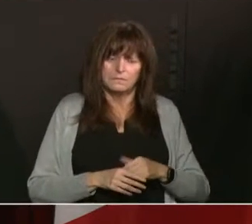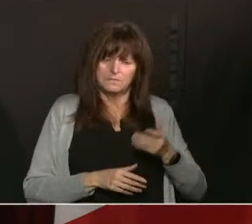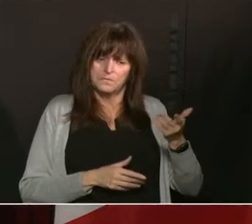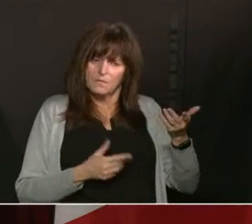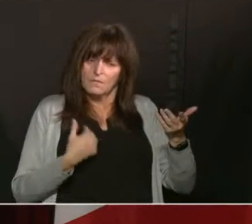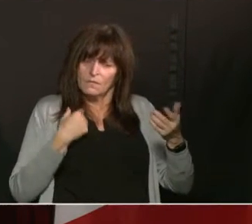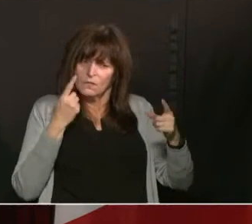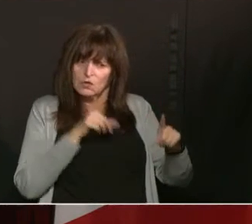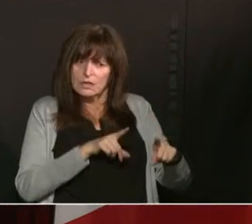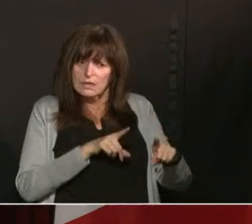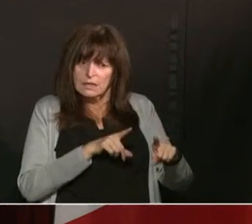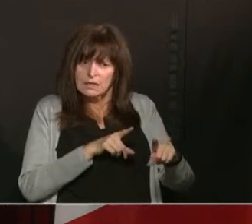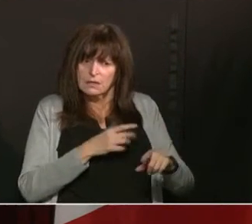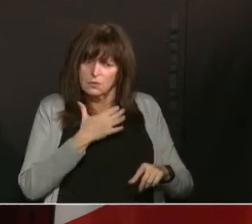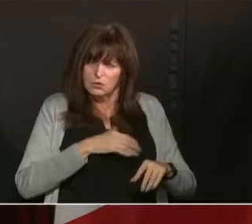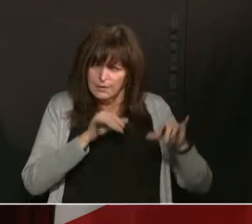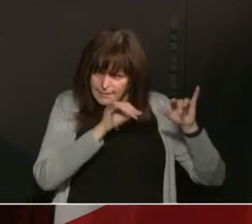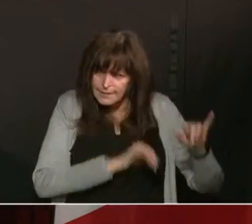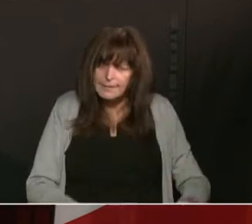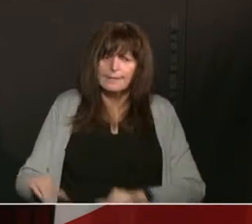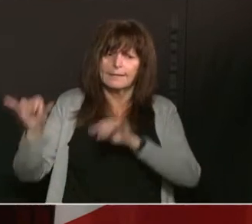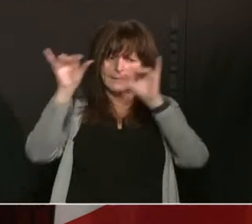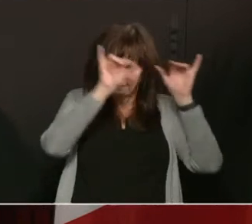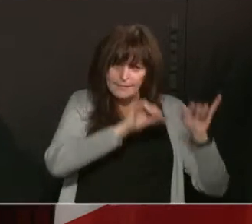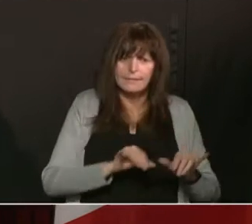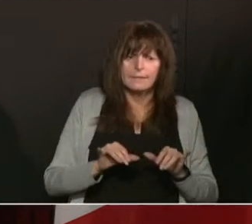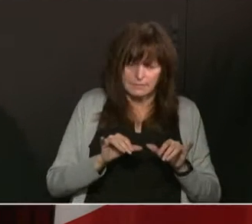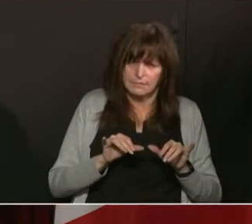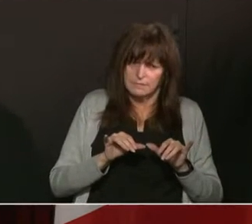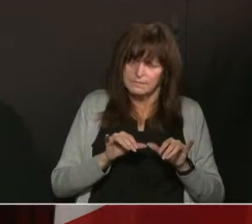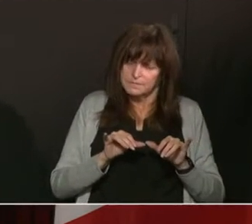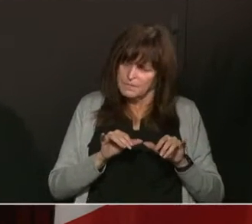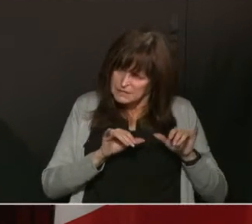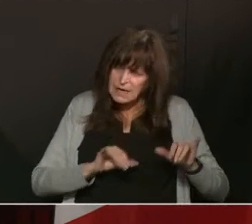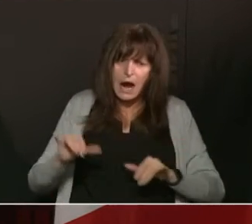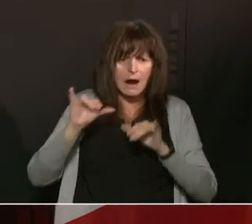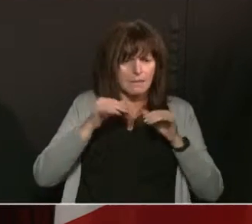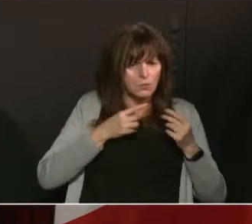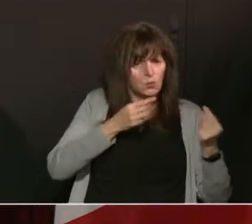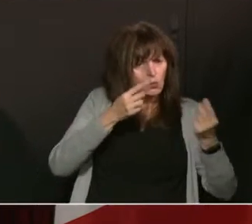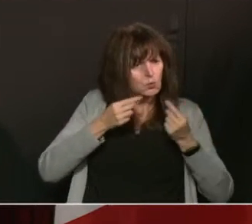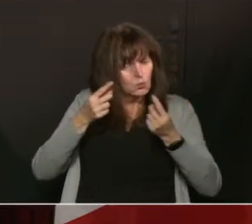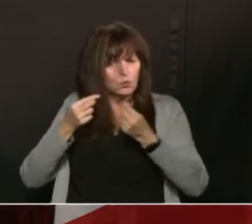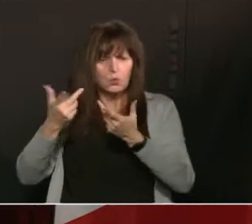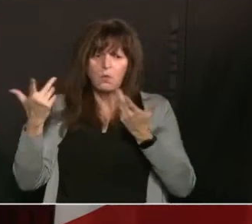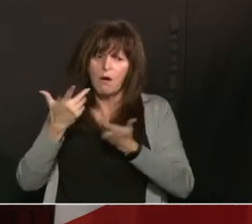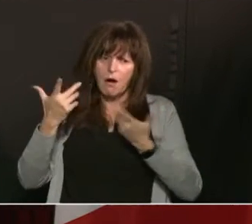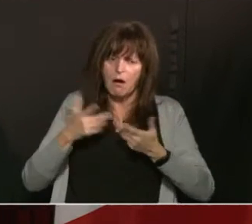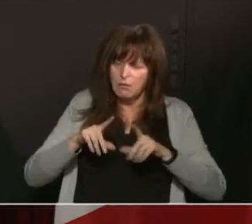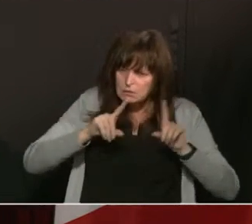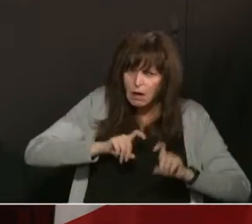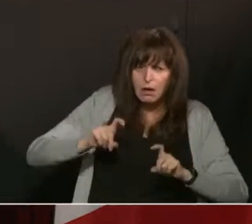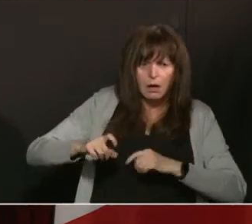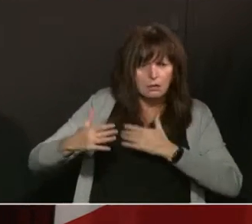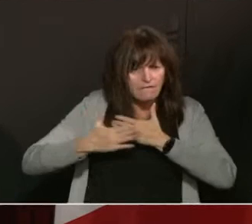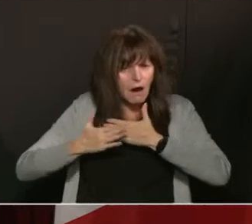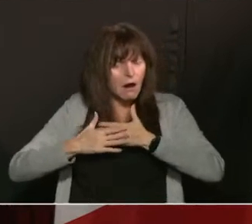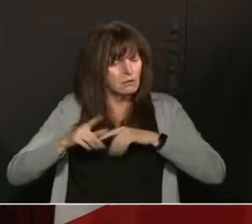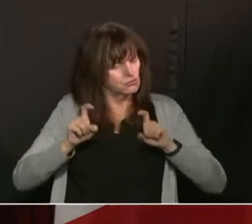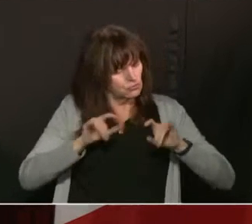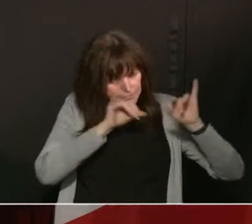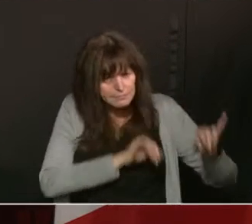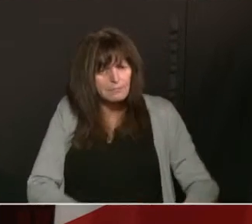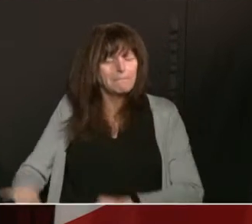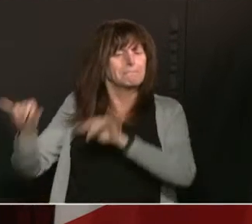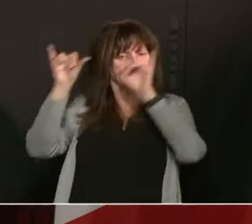both the testing and the advice to the public, and that we have to anticipate that as this virus continues to double every few days, which